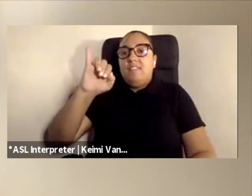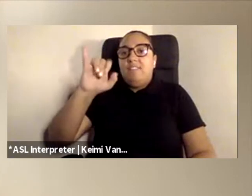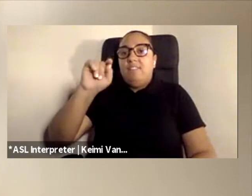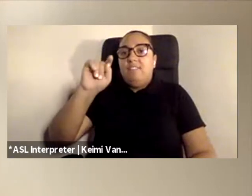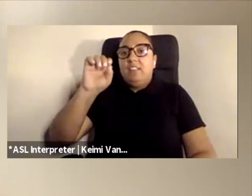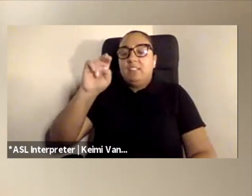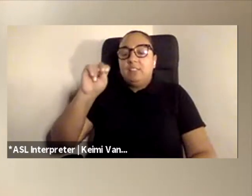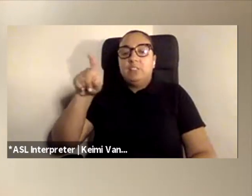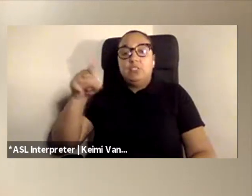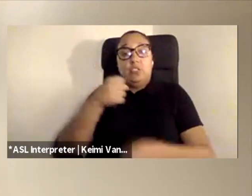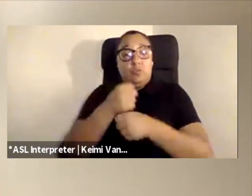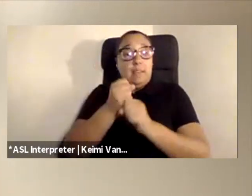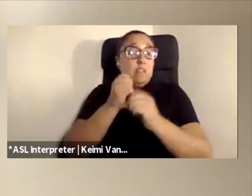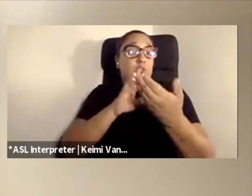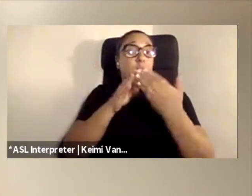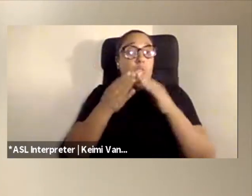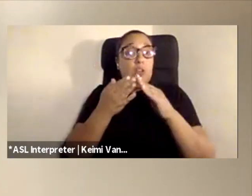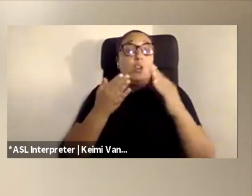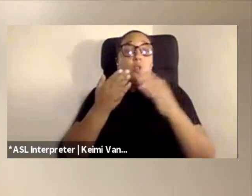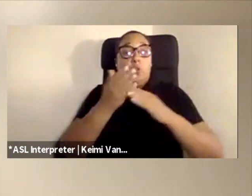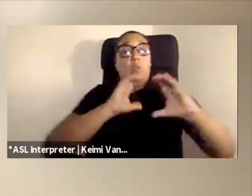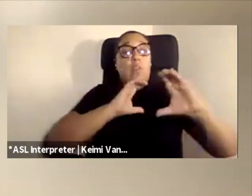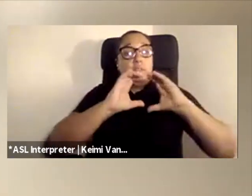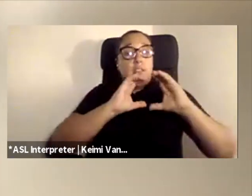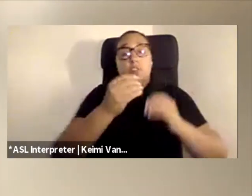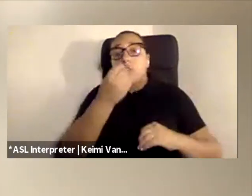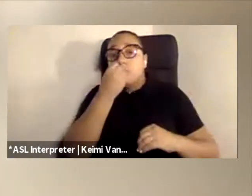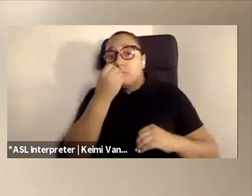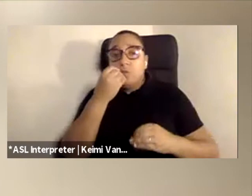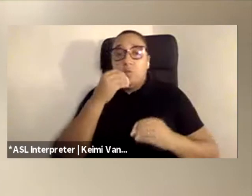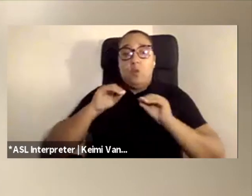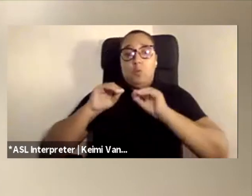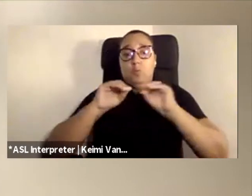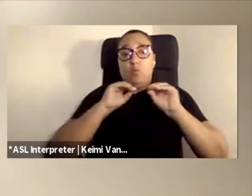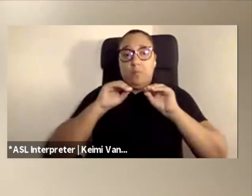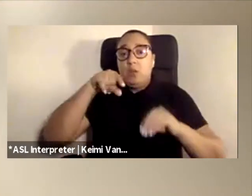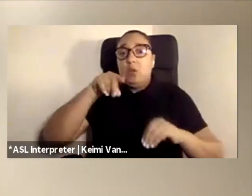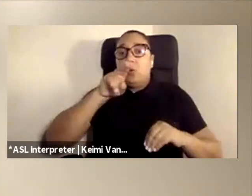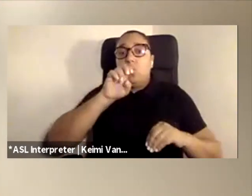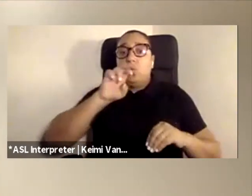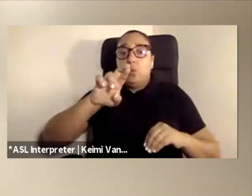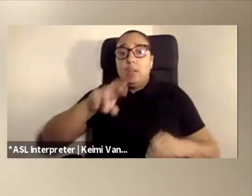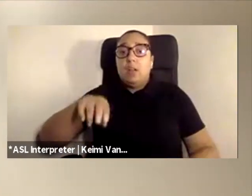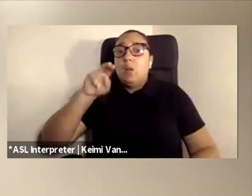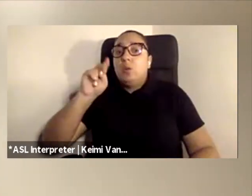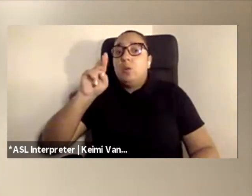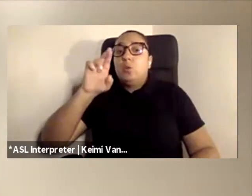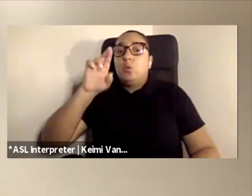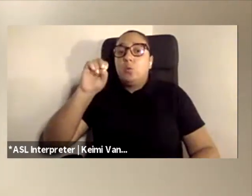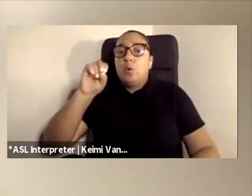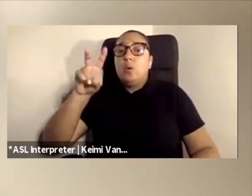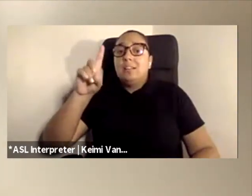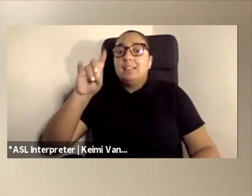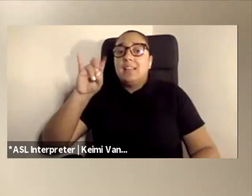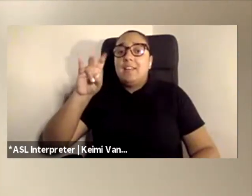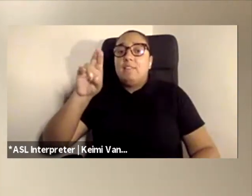through conversation, food, and movement informed by her experience as a queer, neurodivergent, multicultural immigrant. I will now pass it off to